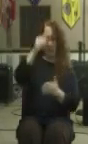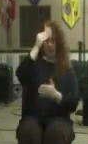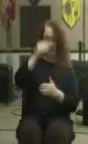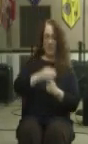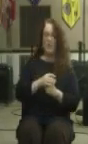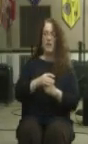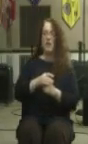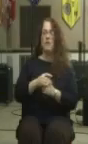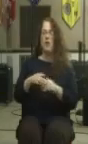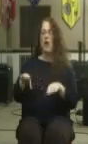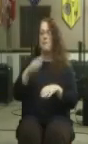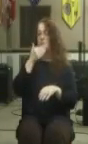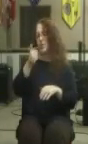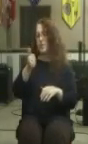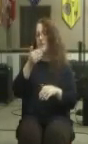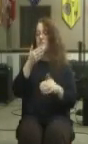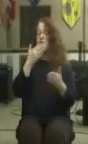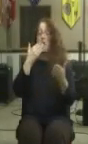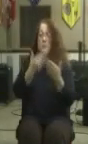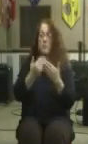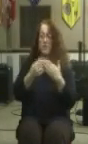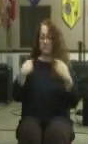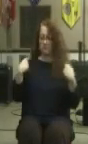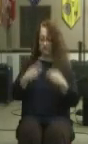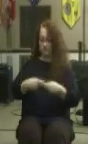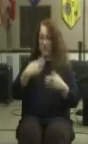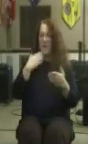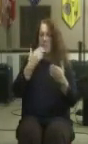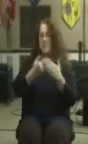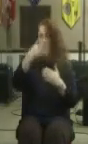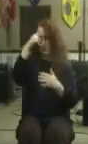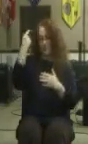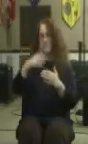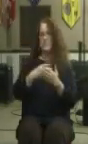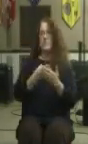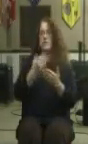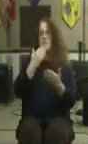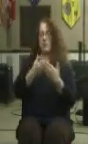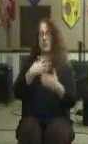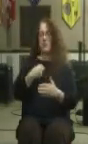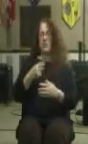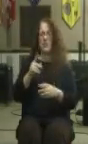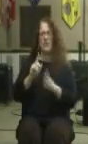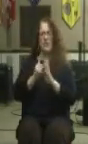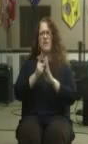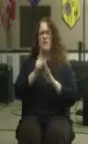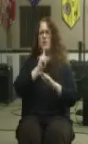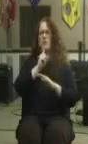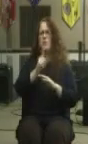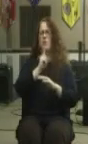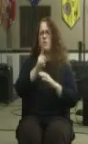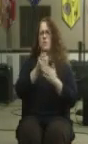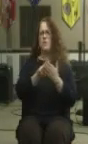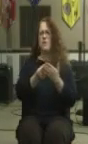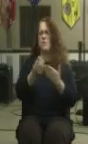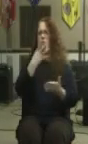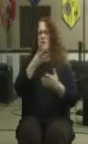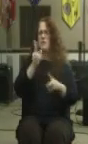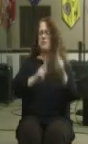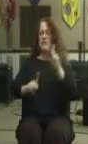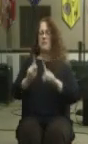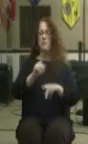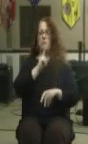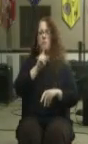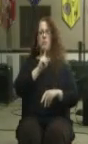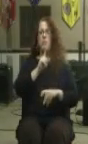thing. We can get, oh, I'm good with whites, and I'm good with blacks, and I'm good with Hispanic, and I'm good. But the moment you have someone that walks in here that's very